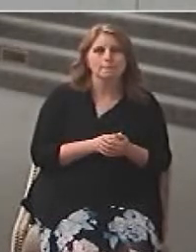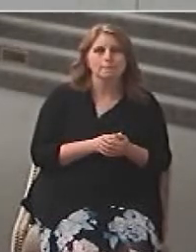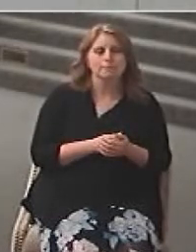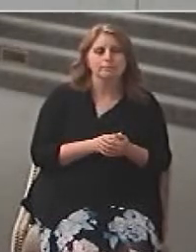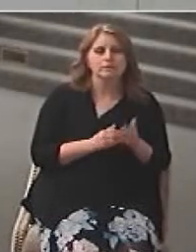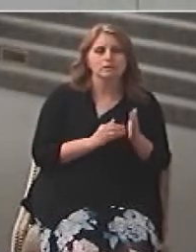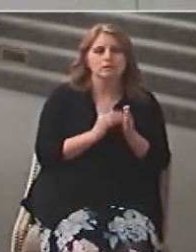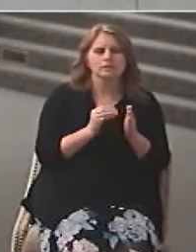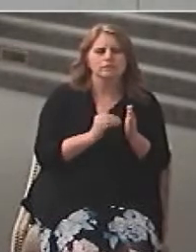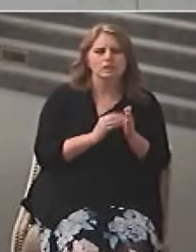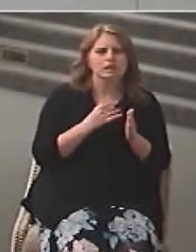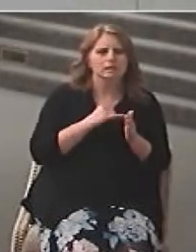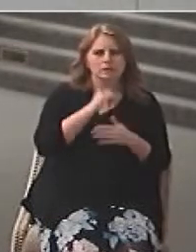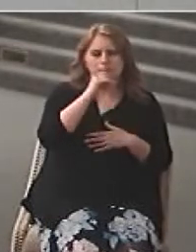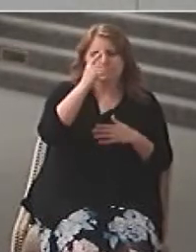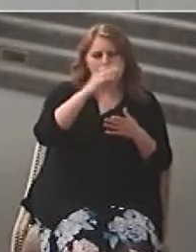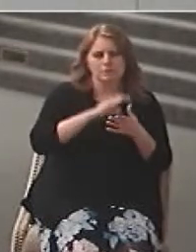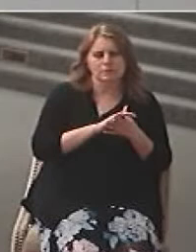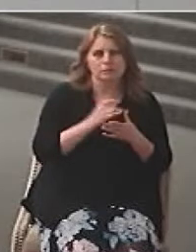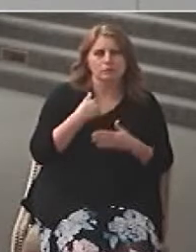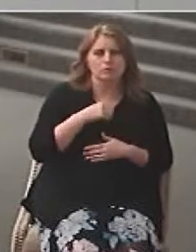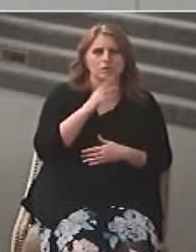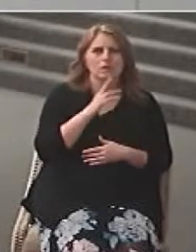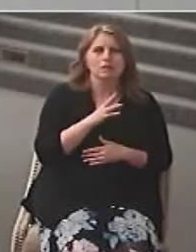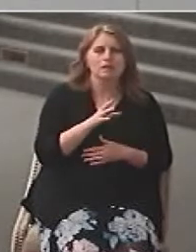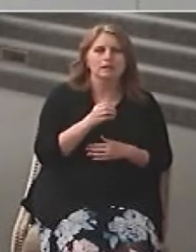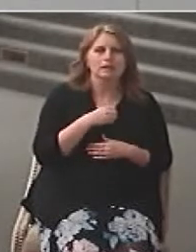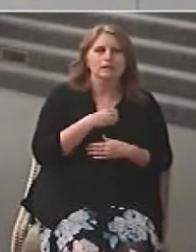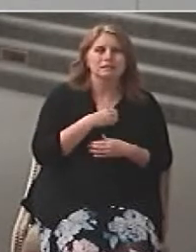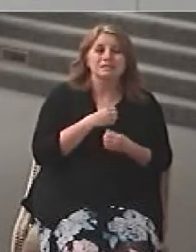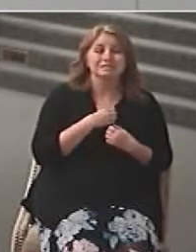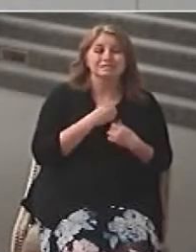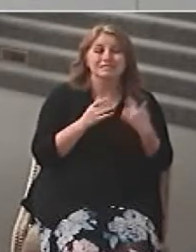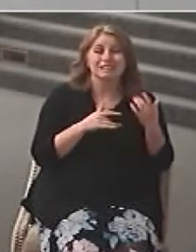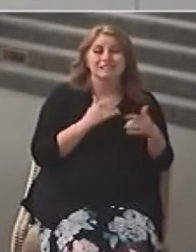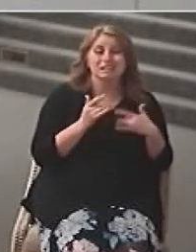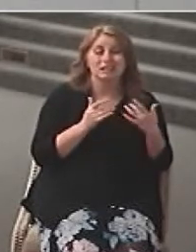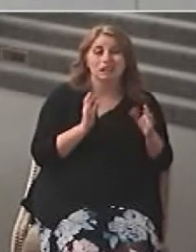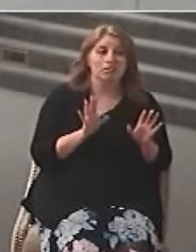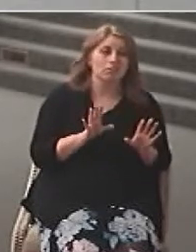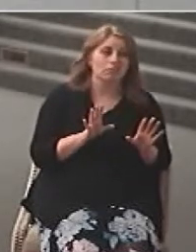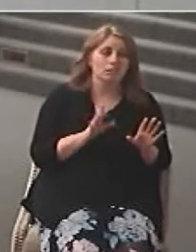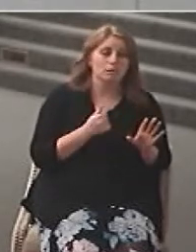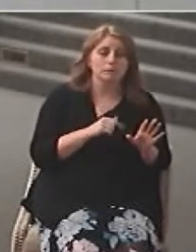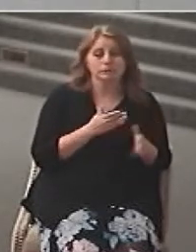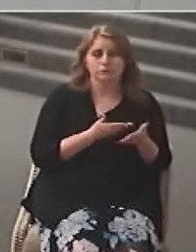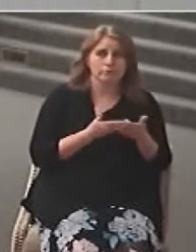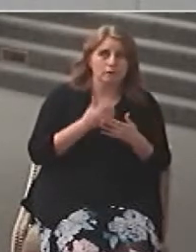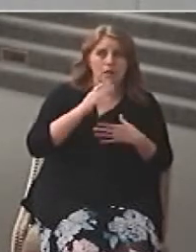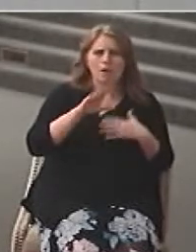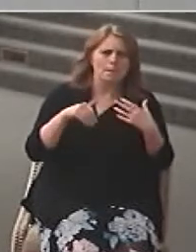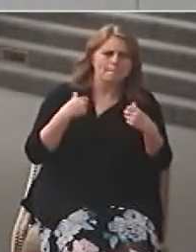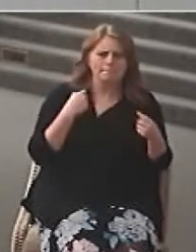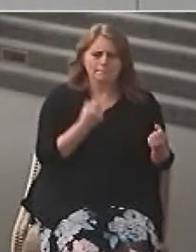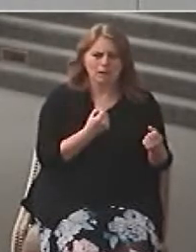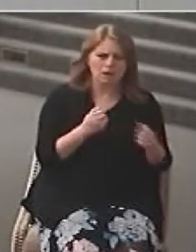Oftentimes, I don't believe that we really get too excited about the fact that we serve an all-powerful, almighty